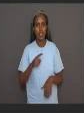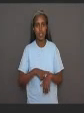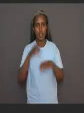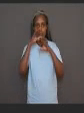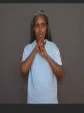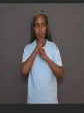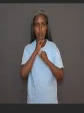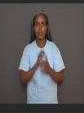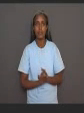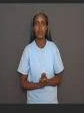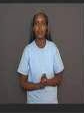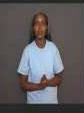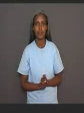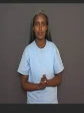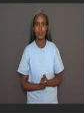Time's up.